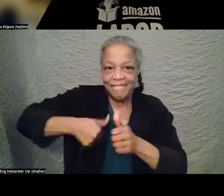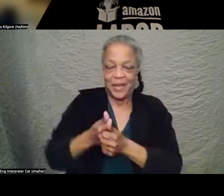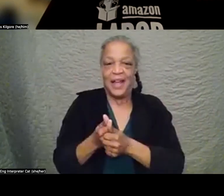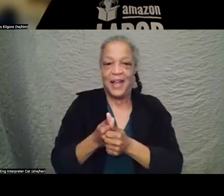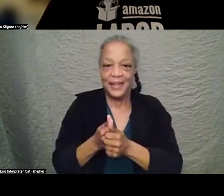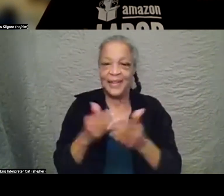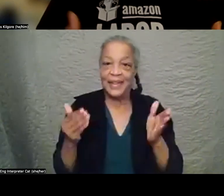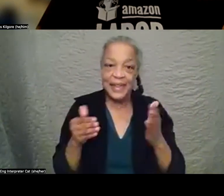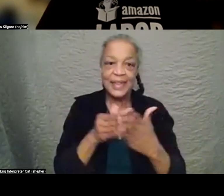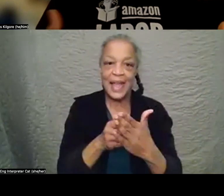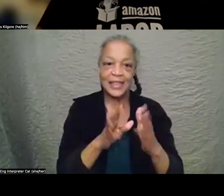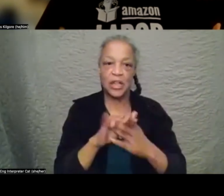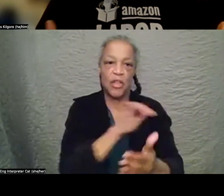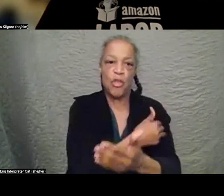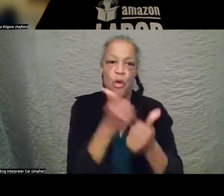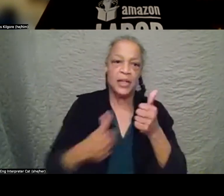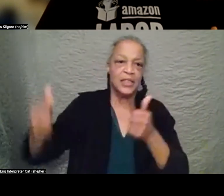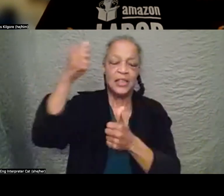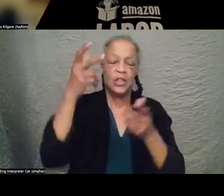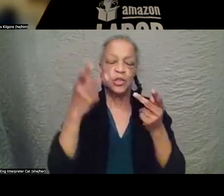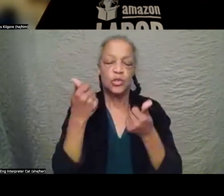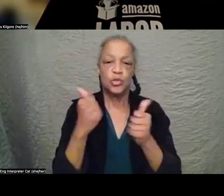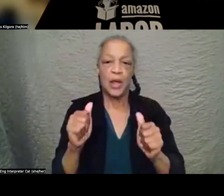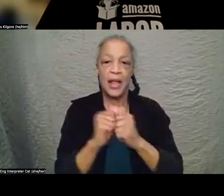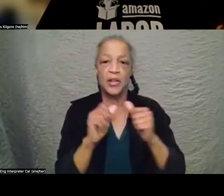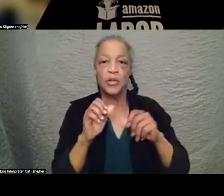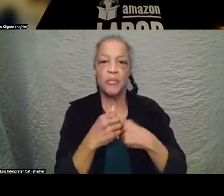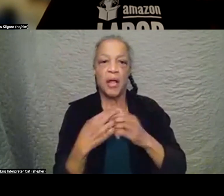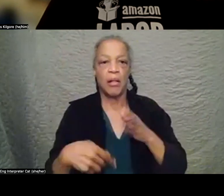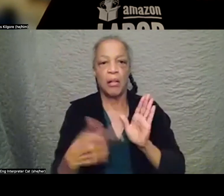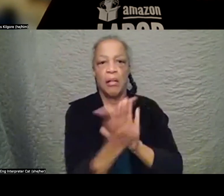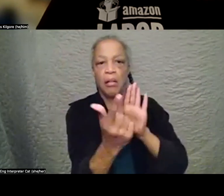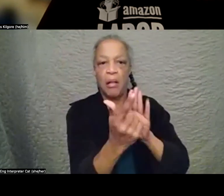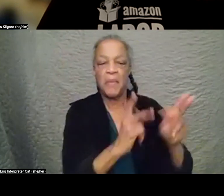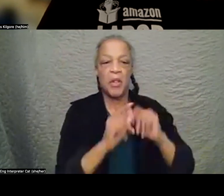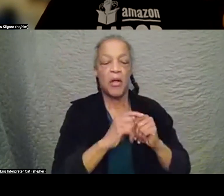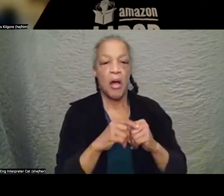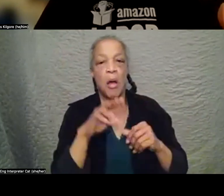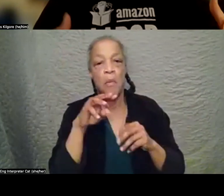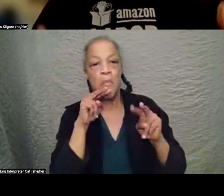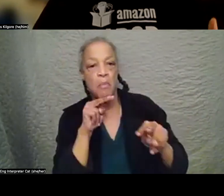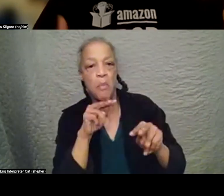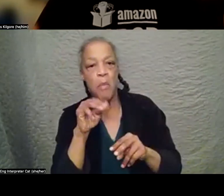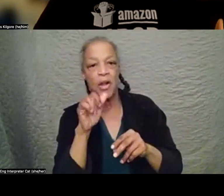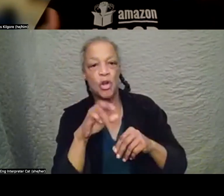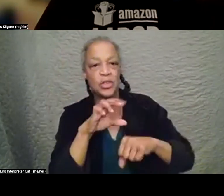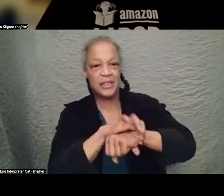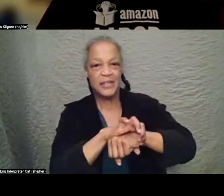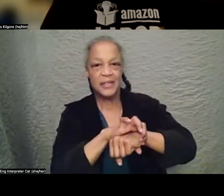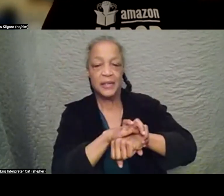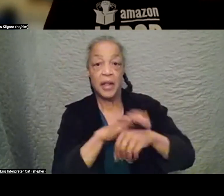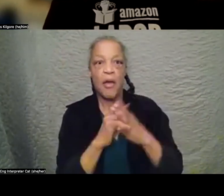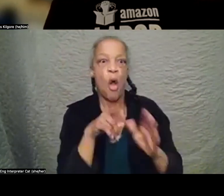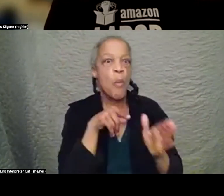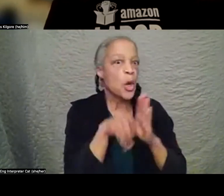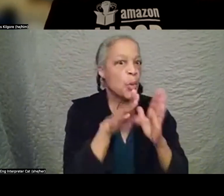against the authorities that try to criminalize people who are on monitors and make them look as if they're, you know, potential murderers and